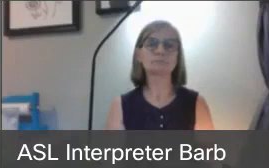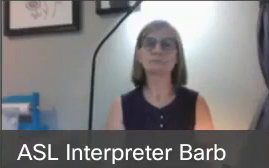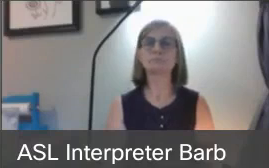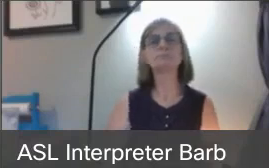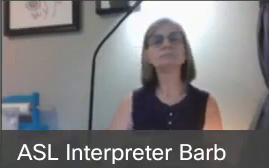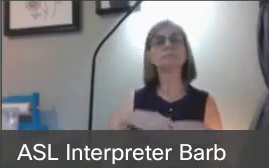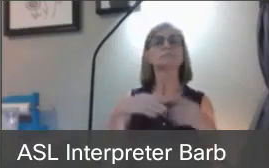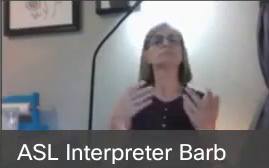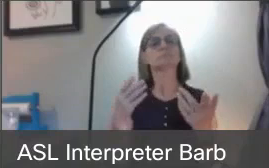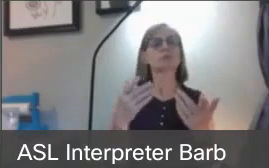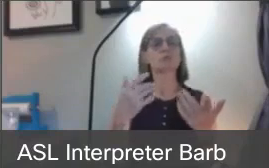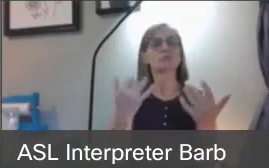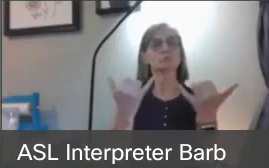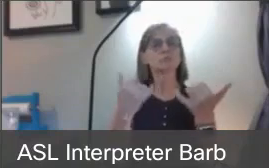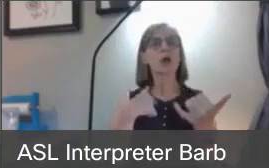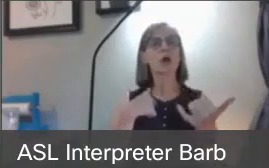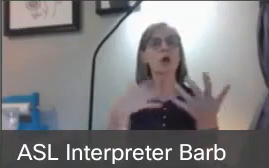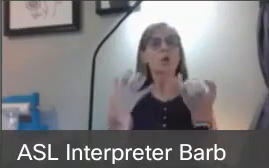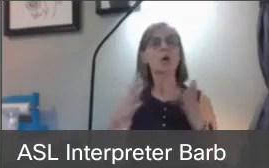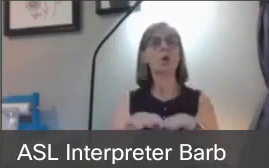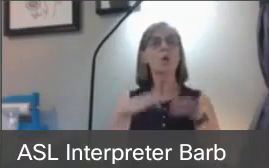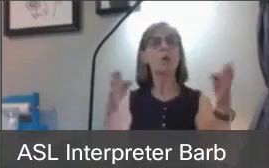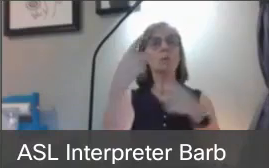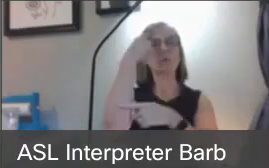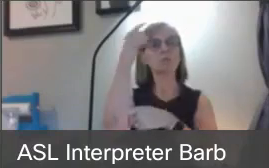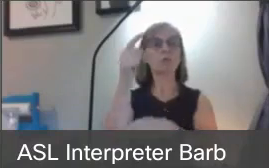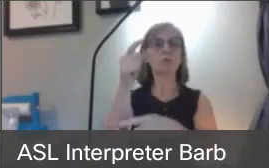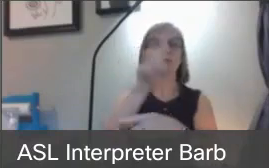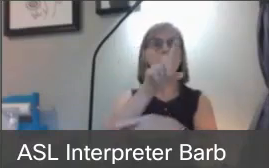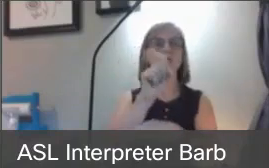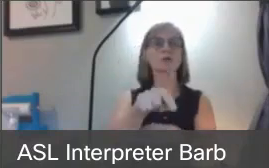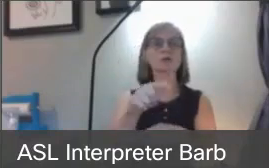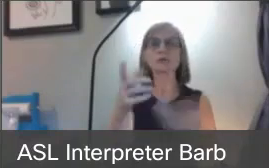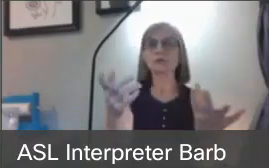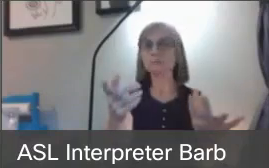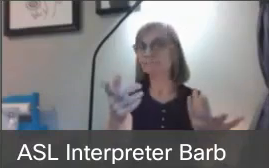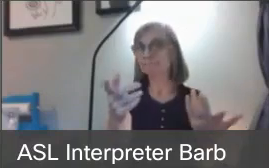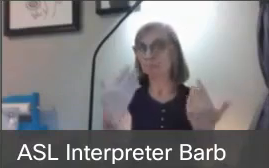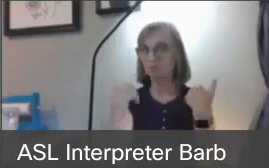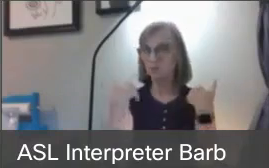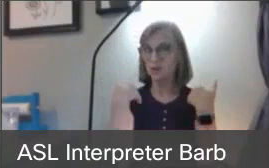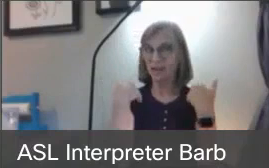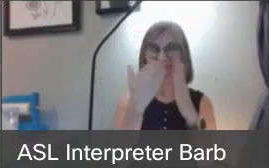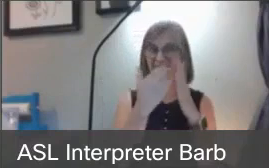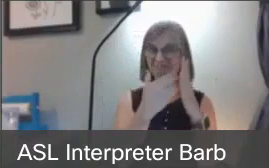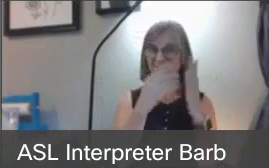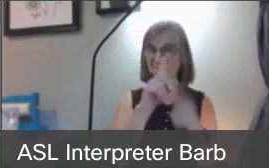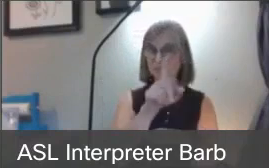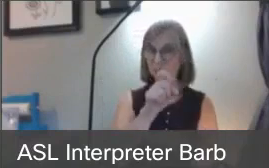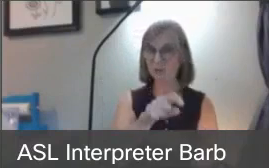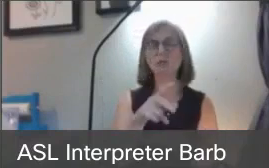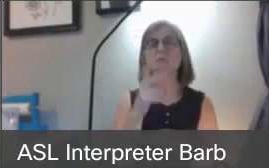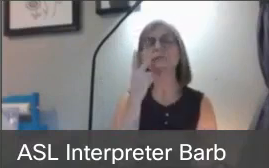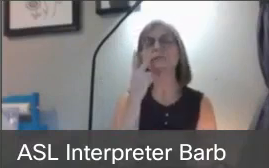So I'm going to open this up for questions. Is there anybody that we have on our list here that might have questions? I'm going to go ahead and open up and see if